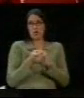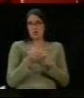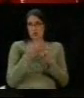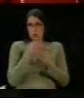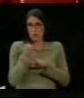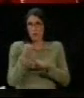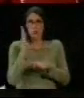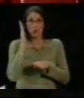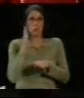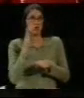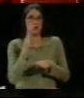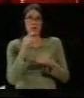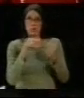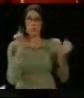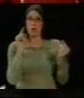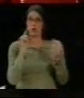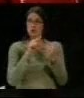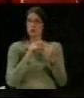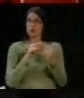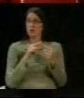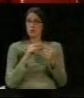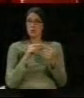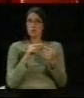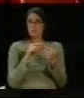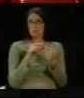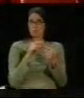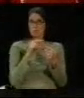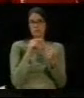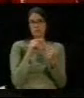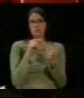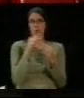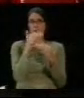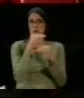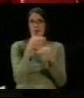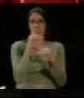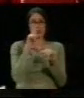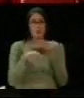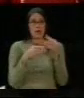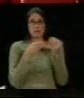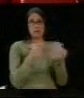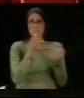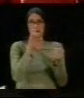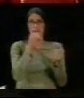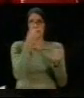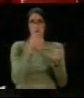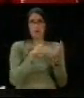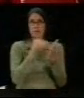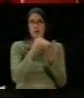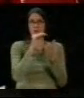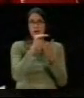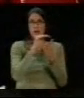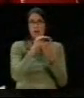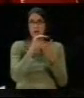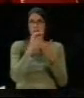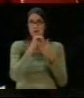you be opposed to there being a stipulation that you couldn't spend this $7.5 million until this lawsuit's cleared up?